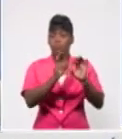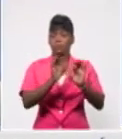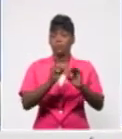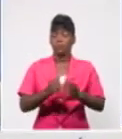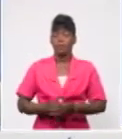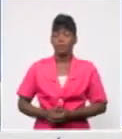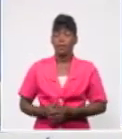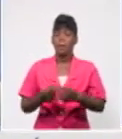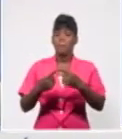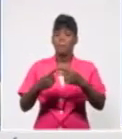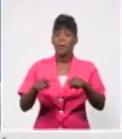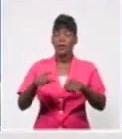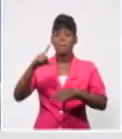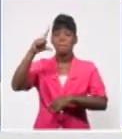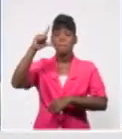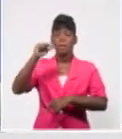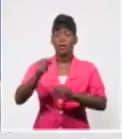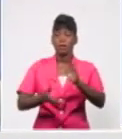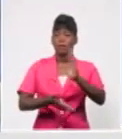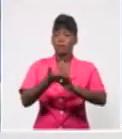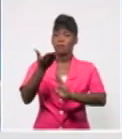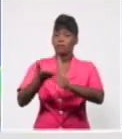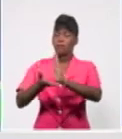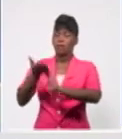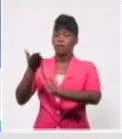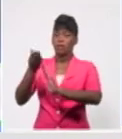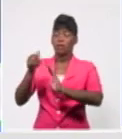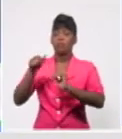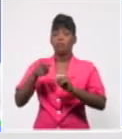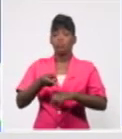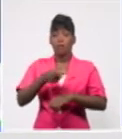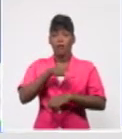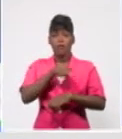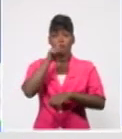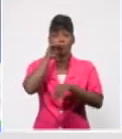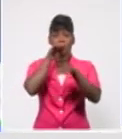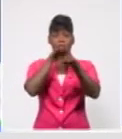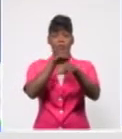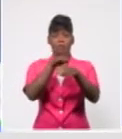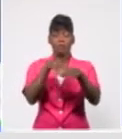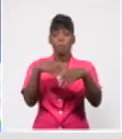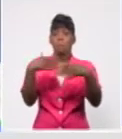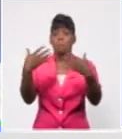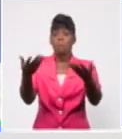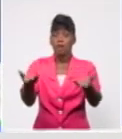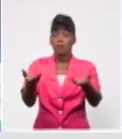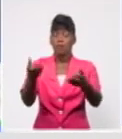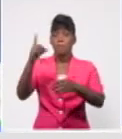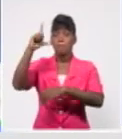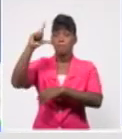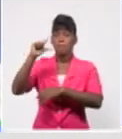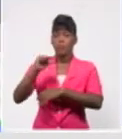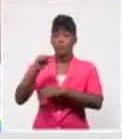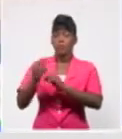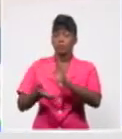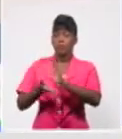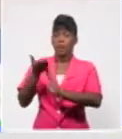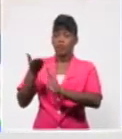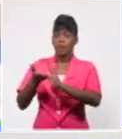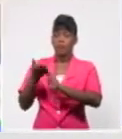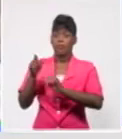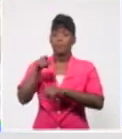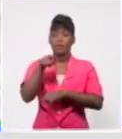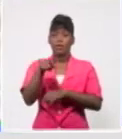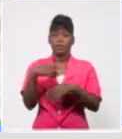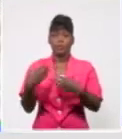3,474, or the 82.4% of all diagnosed cases in Cuba that are recovered from the disease.